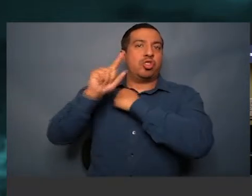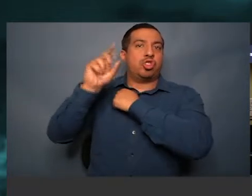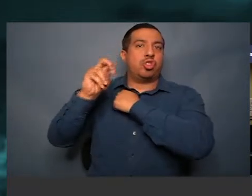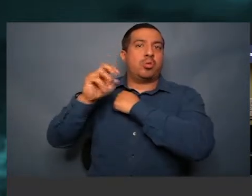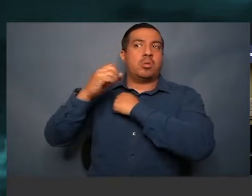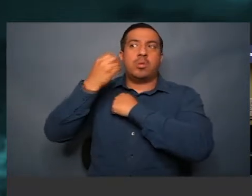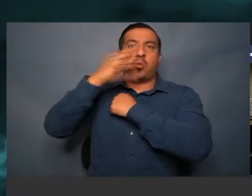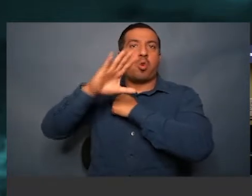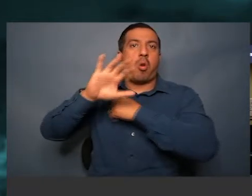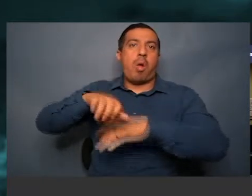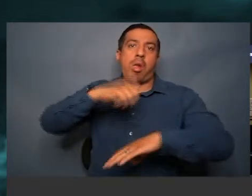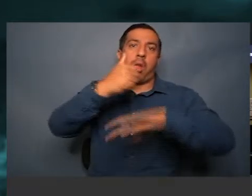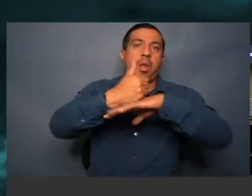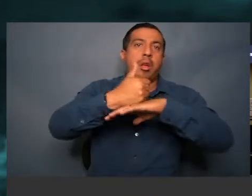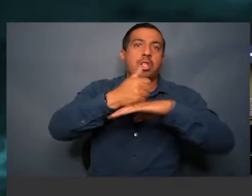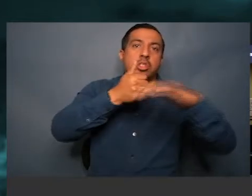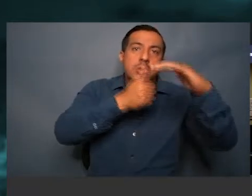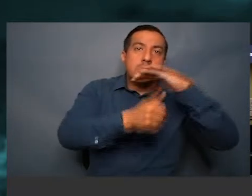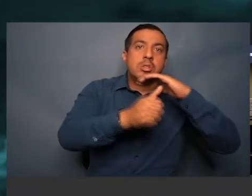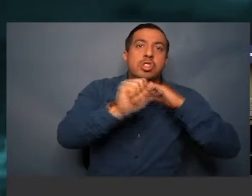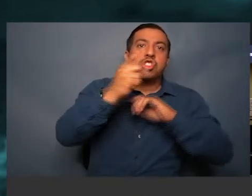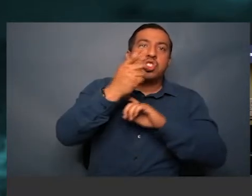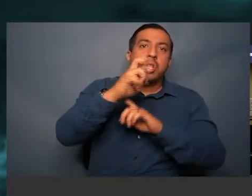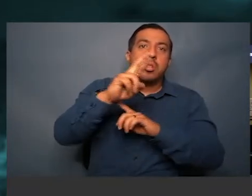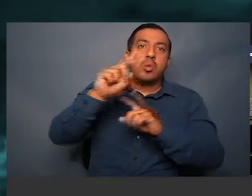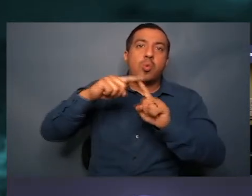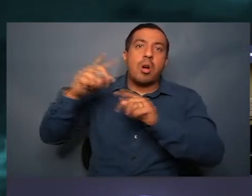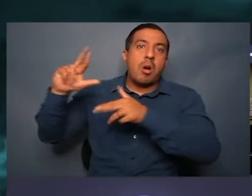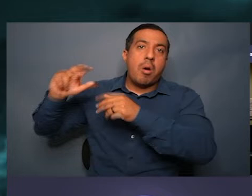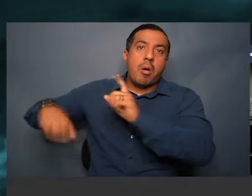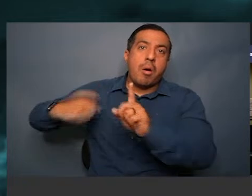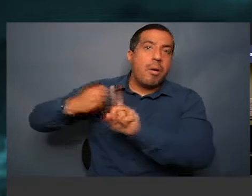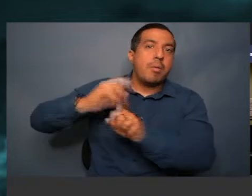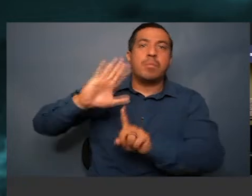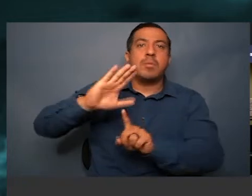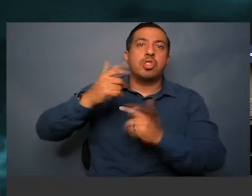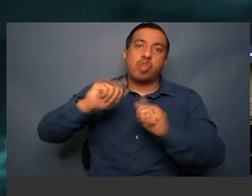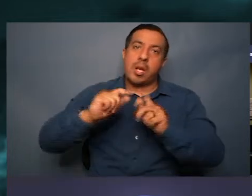pre-landfall shelters here in the county. We want everybody to get inland and away from the danger.